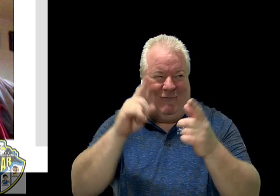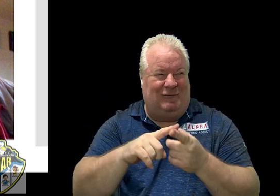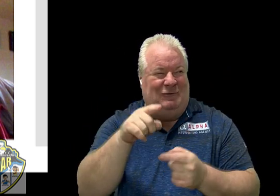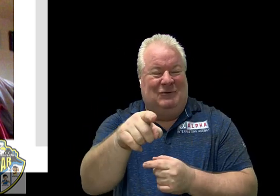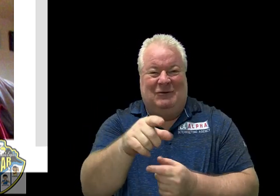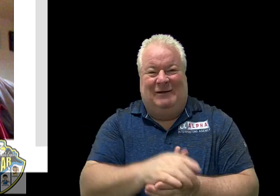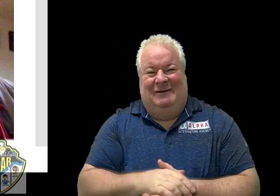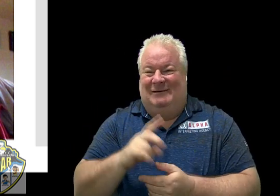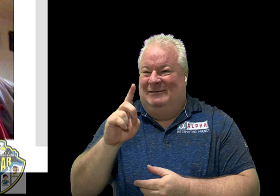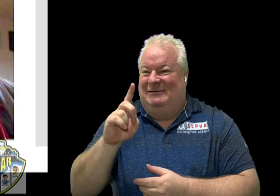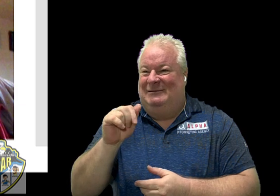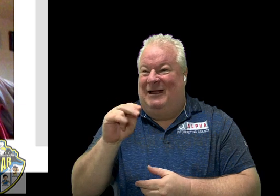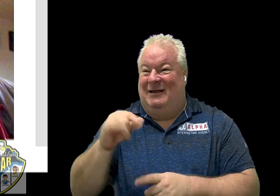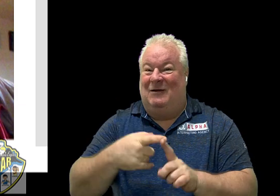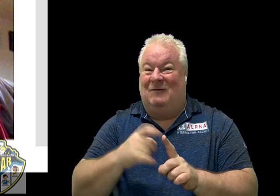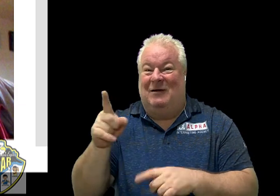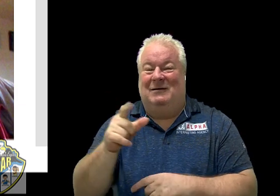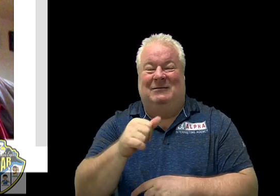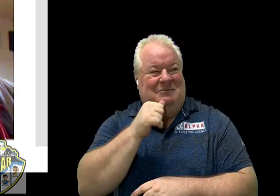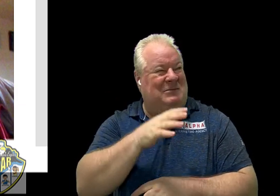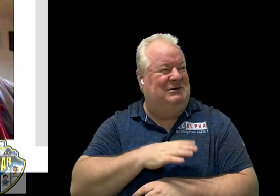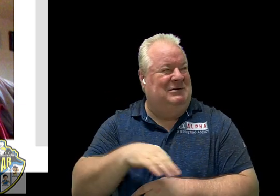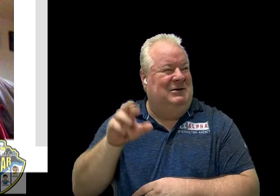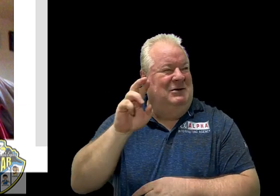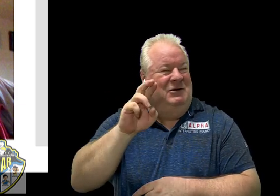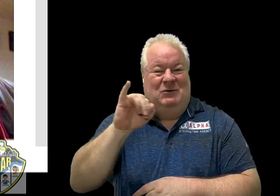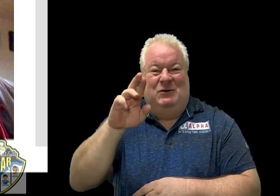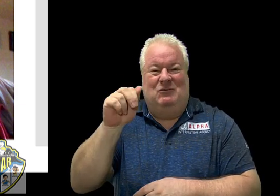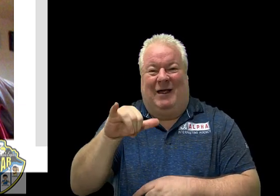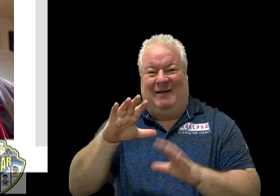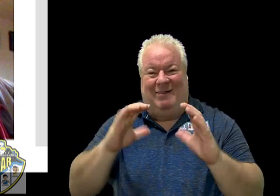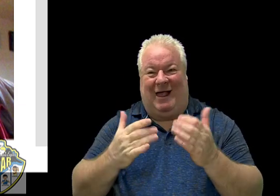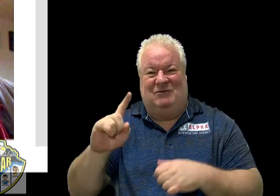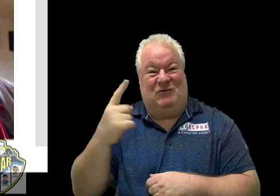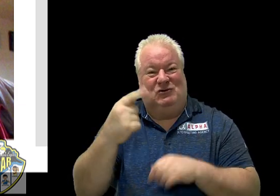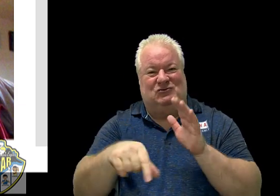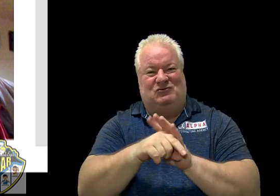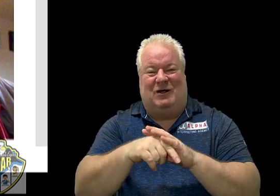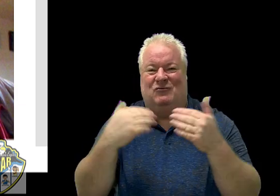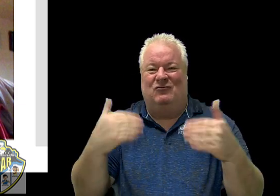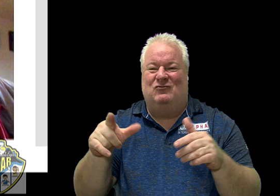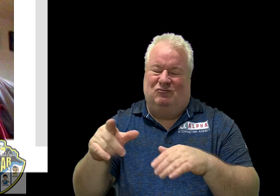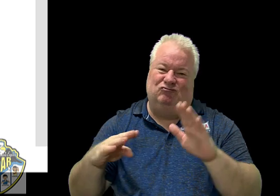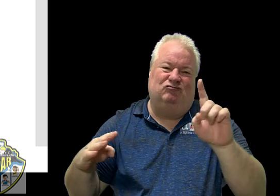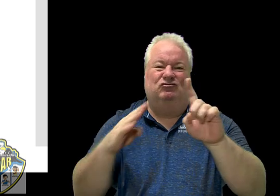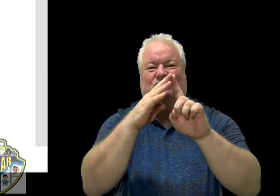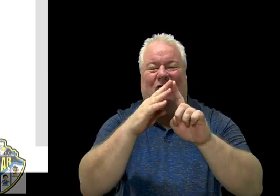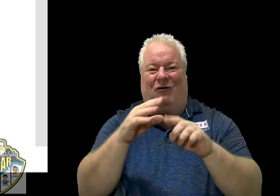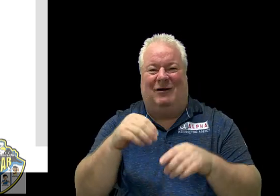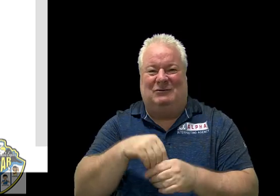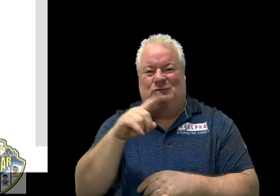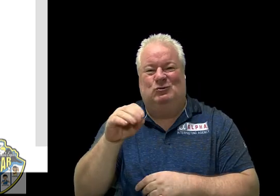to Danny from Miss Re-Ray's class first grader, soaring on Zoom.